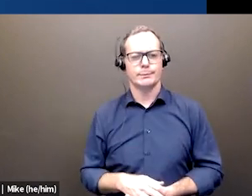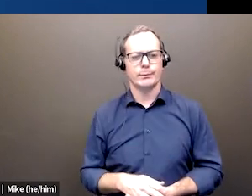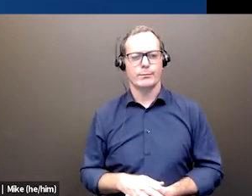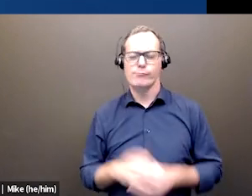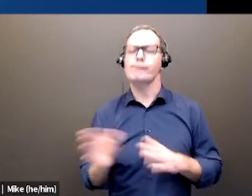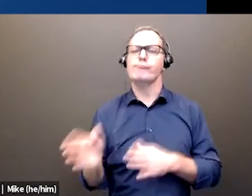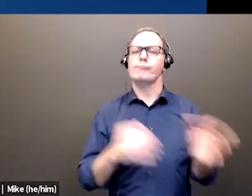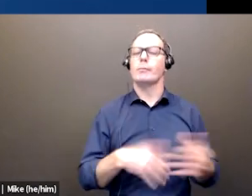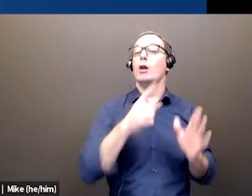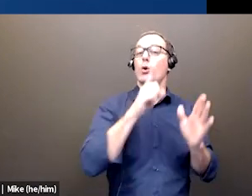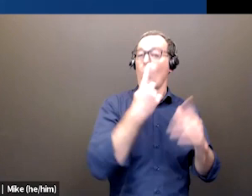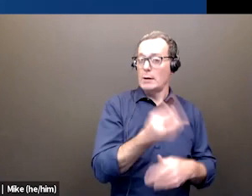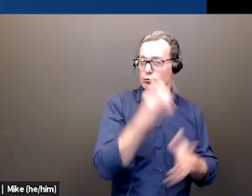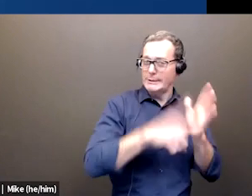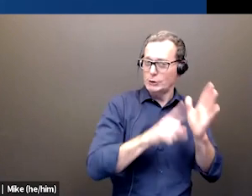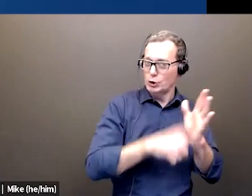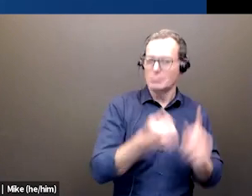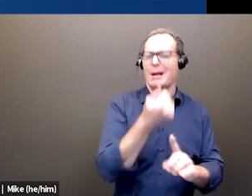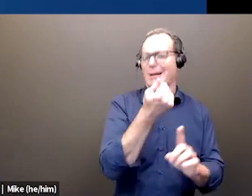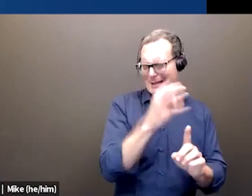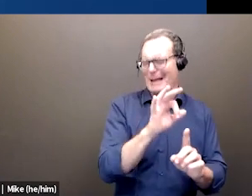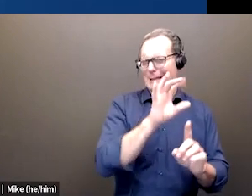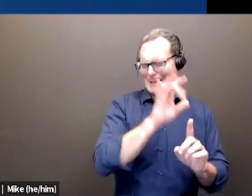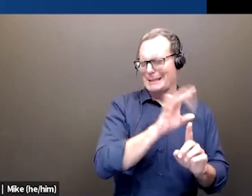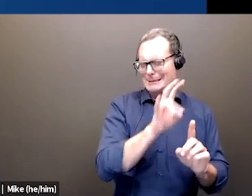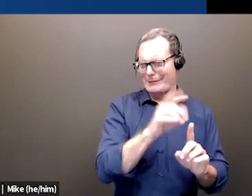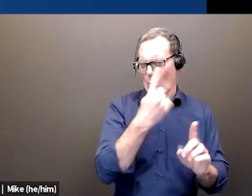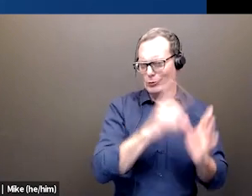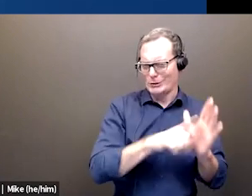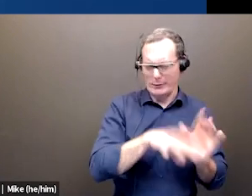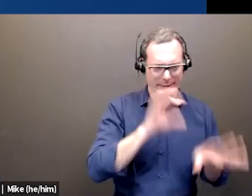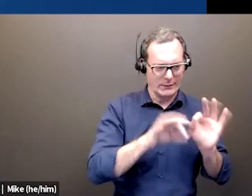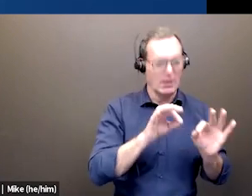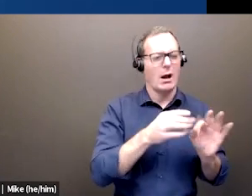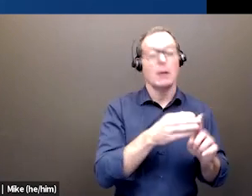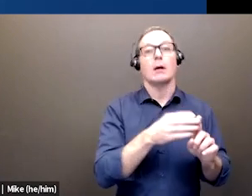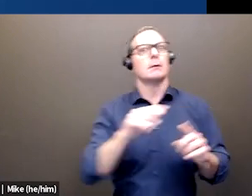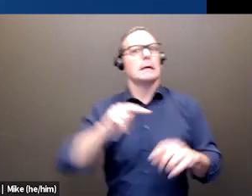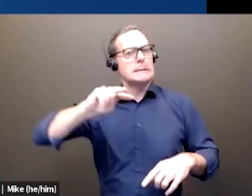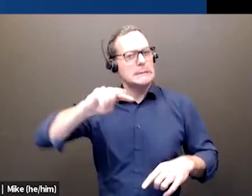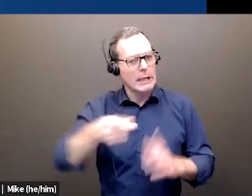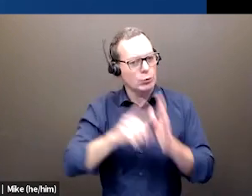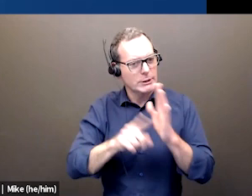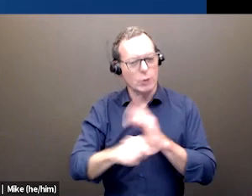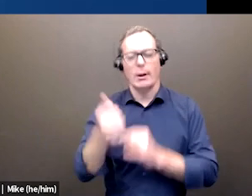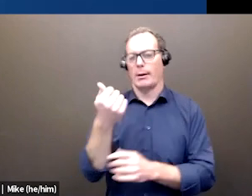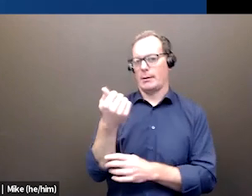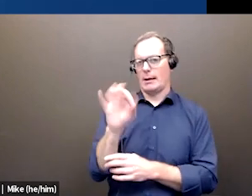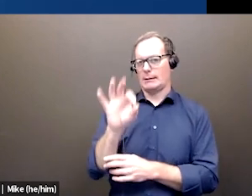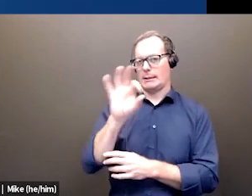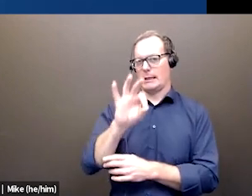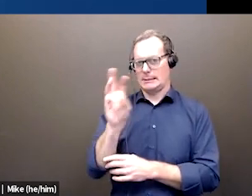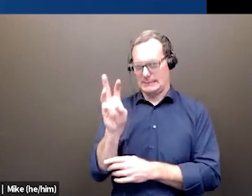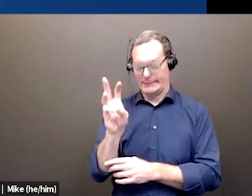CUPW sponsored a second study in 1996 called In Our Way, to look at